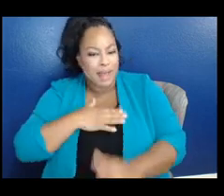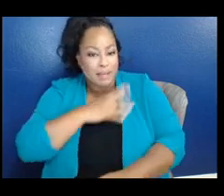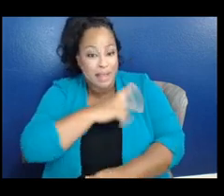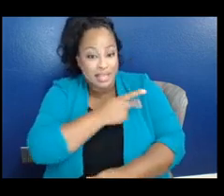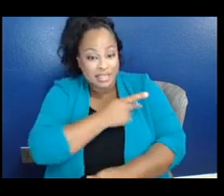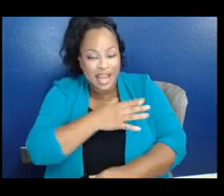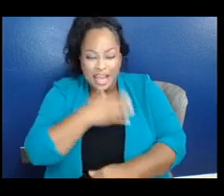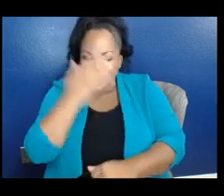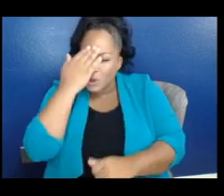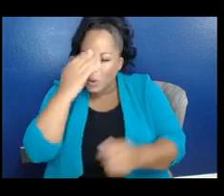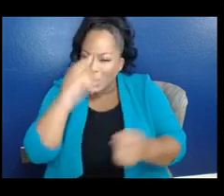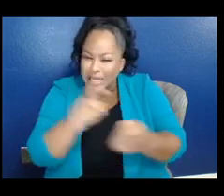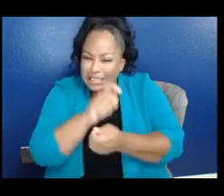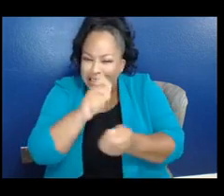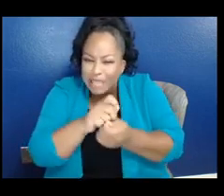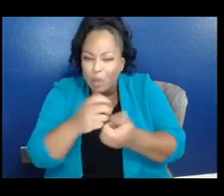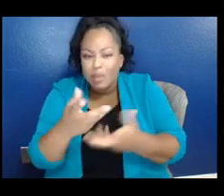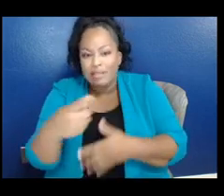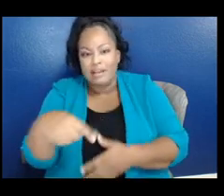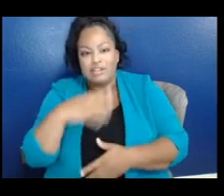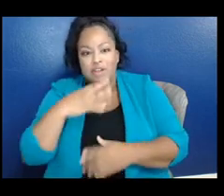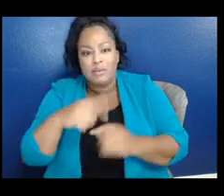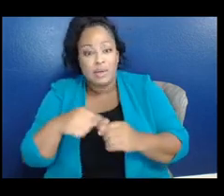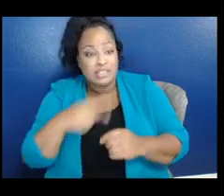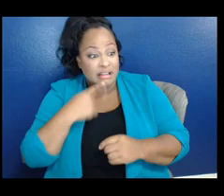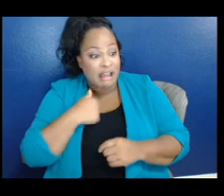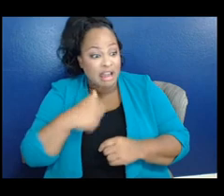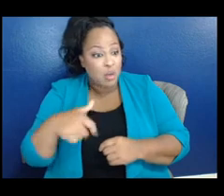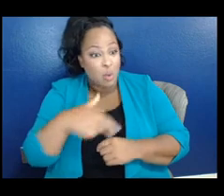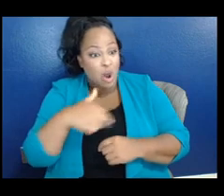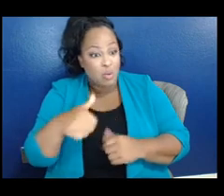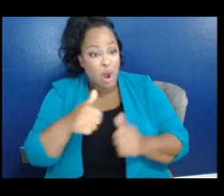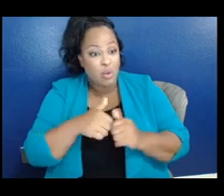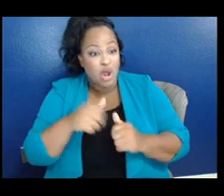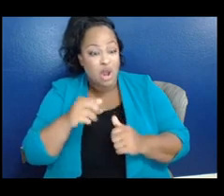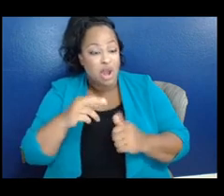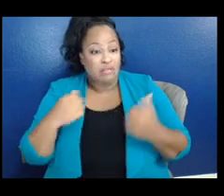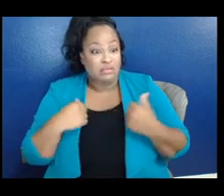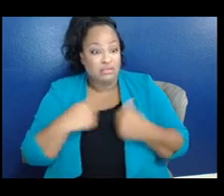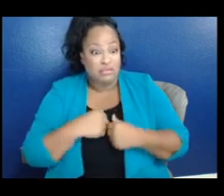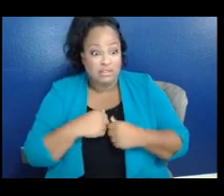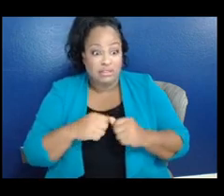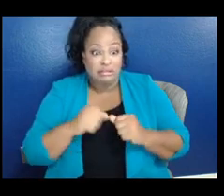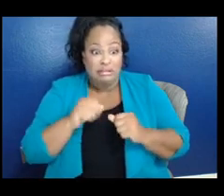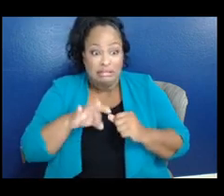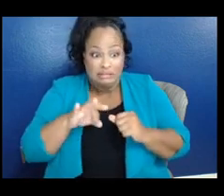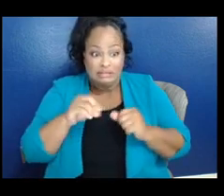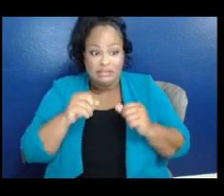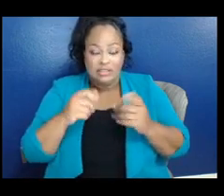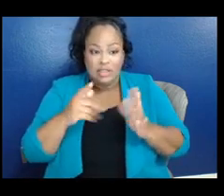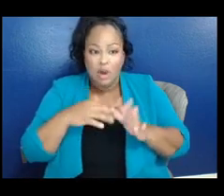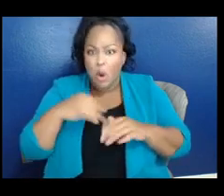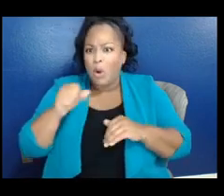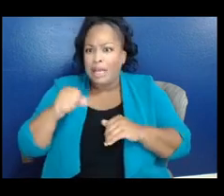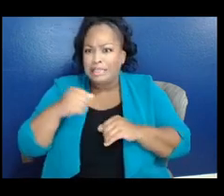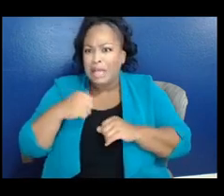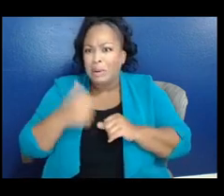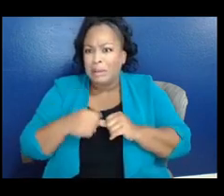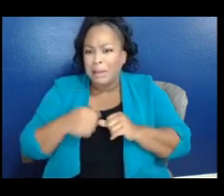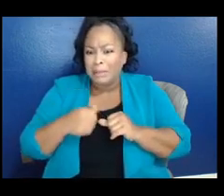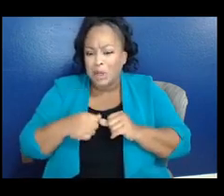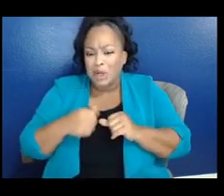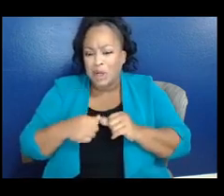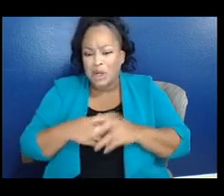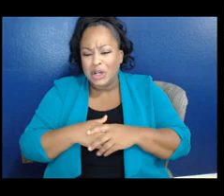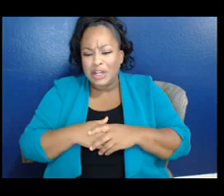my patients and know exactly what they're talking about. When they say, I have to walk around with a cardigan, girl, just in case. I'm like, oh yes, I remember those